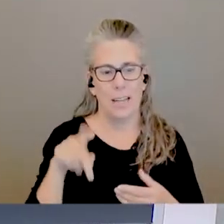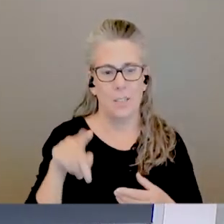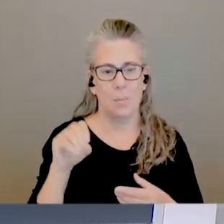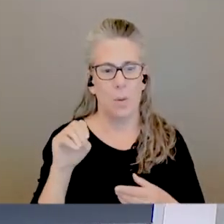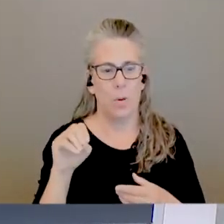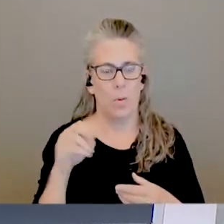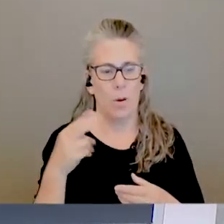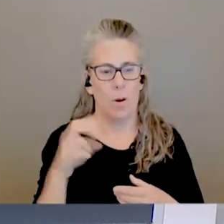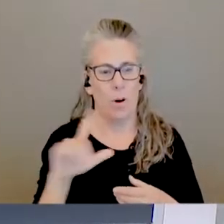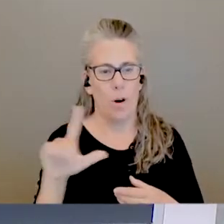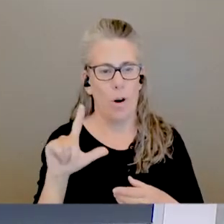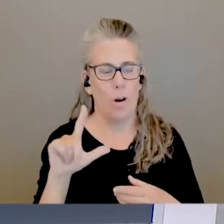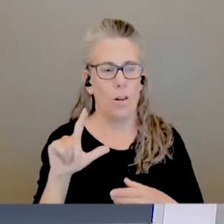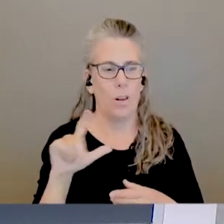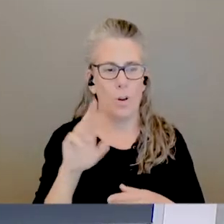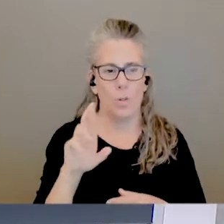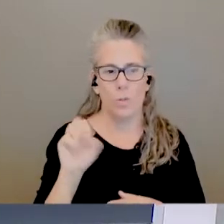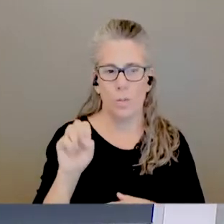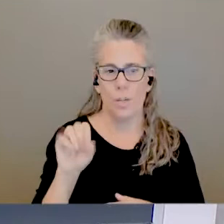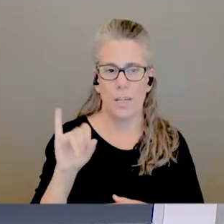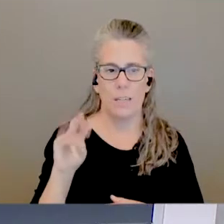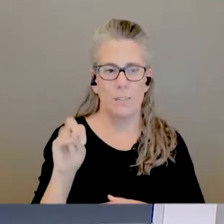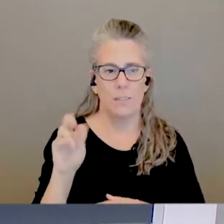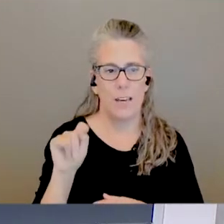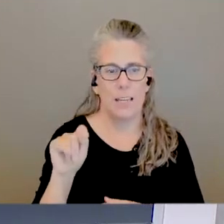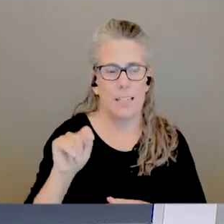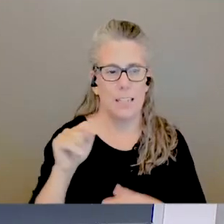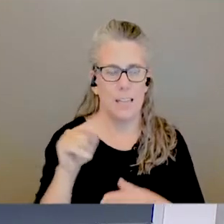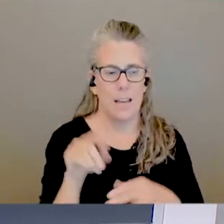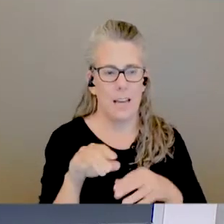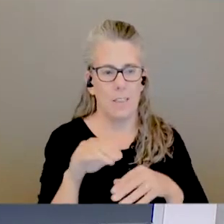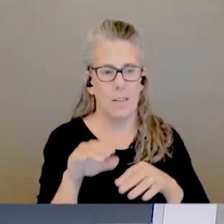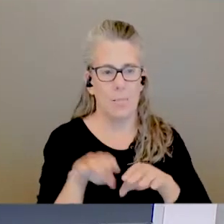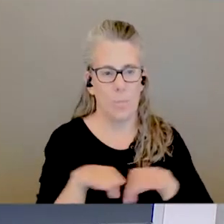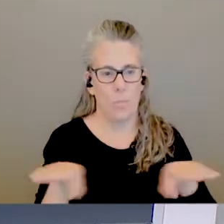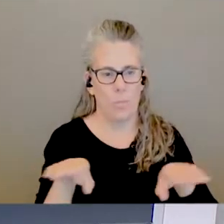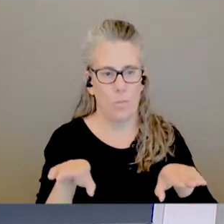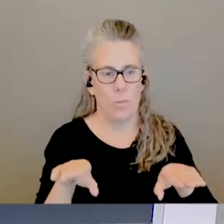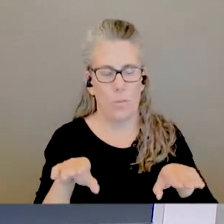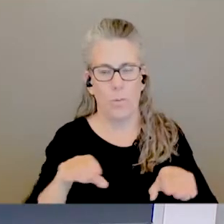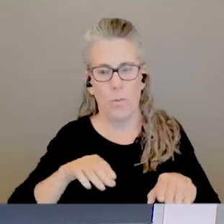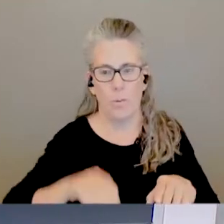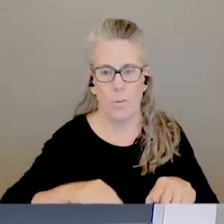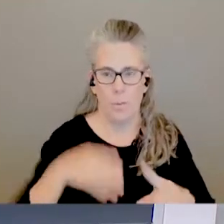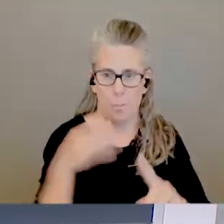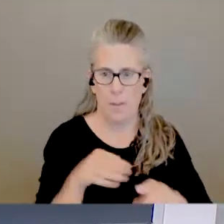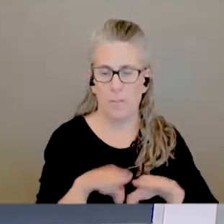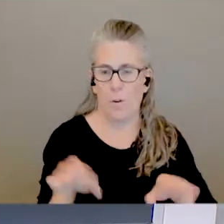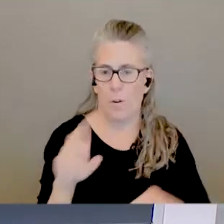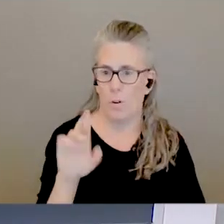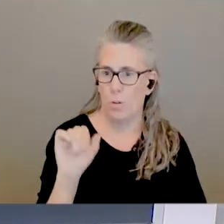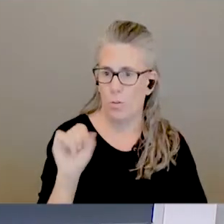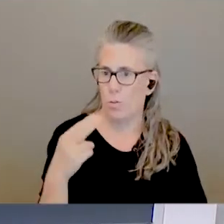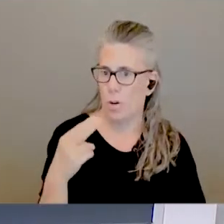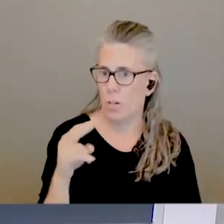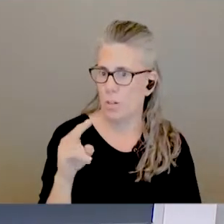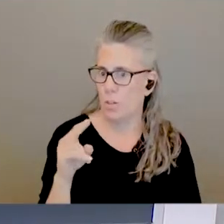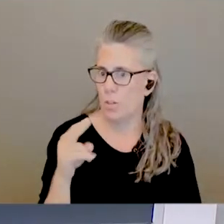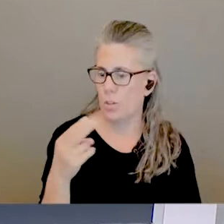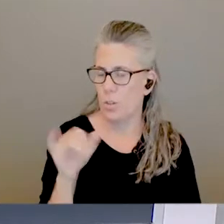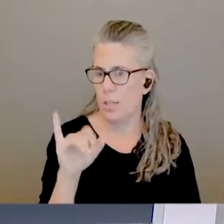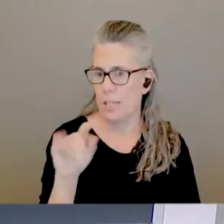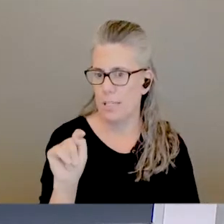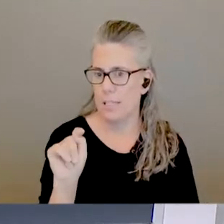we are joined, I'm Jenna Pedersen, we are joined by Rashit. I'm and Rashit. Rashit, yes. And Rob.